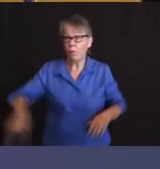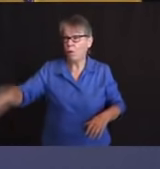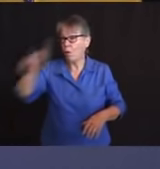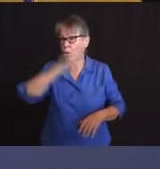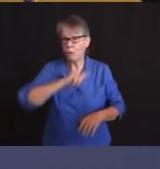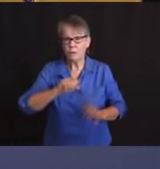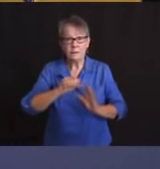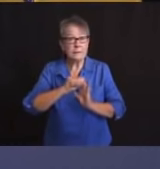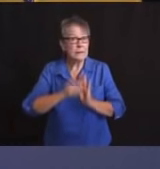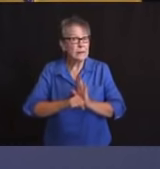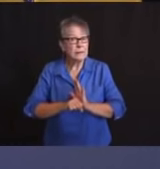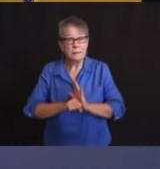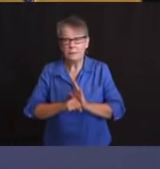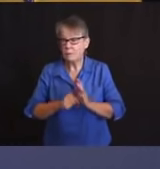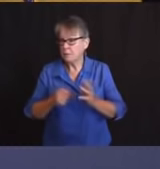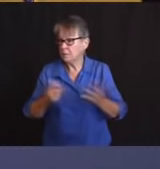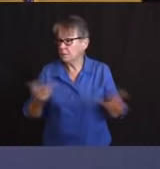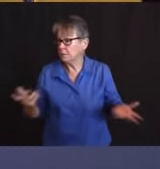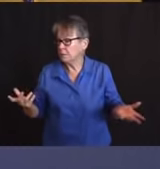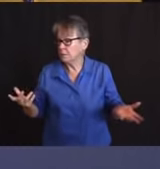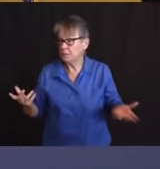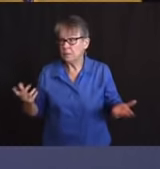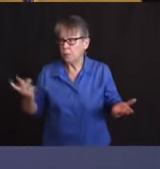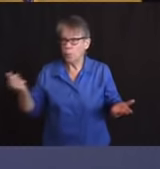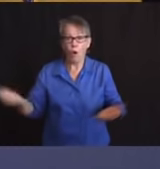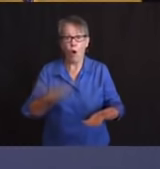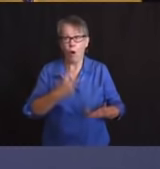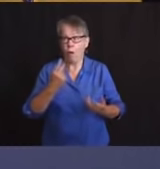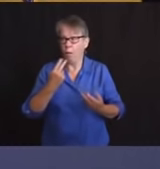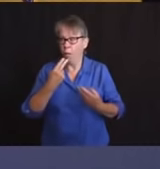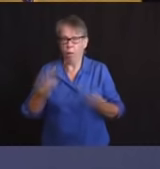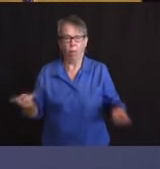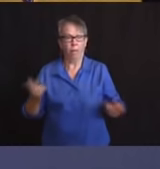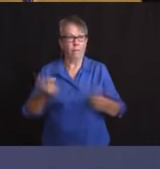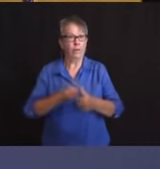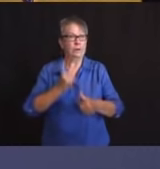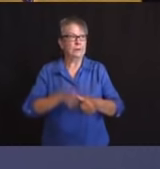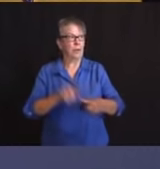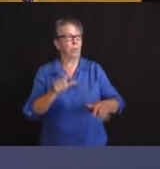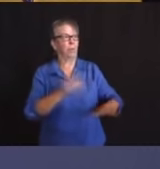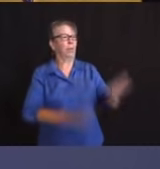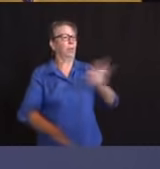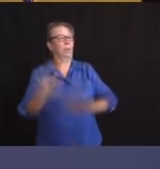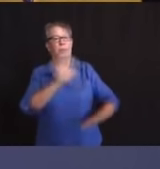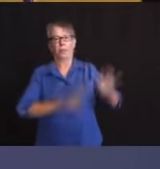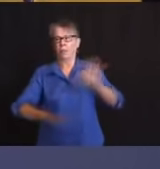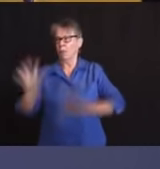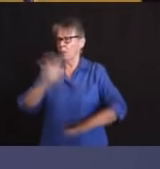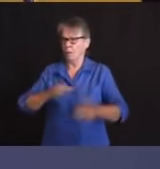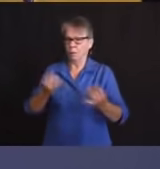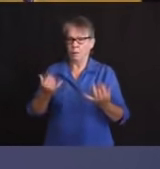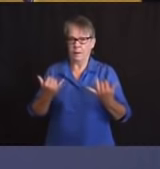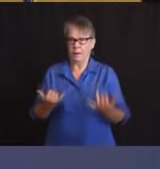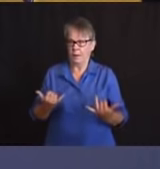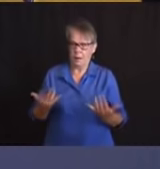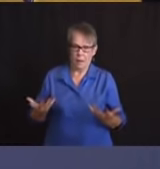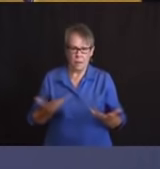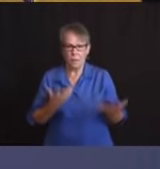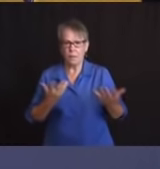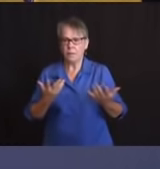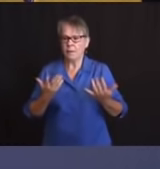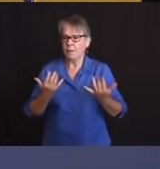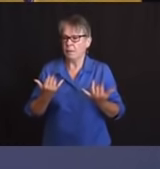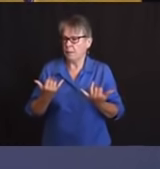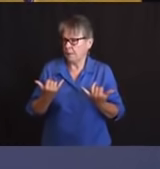have a budget that has $2.239 billion surplus in it for a reason, not just because we like sitting on money, but